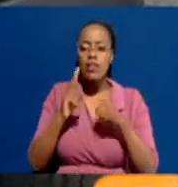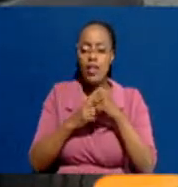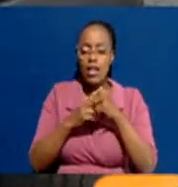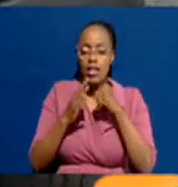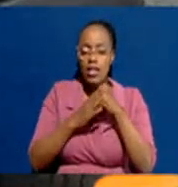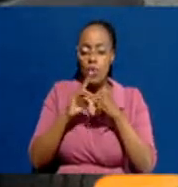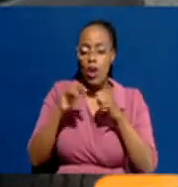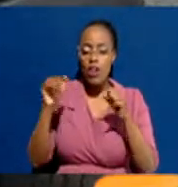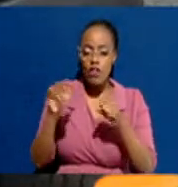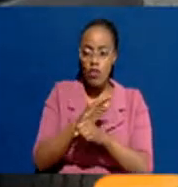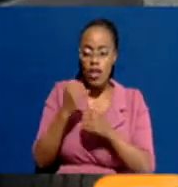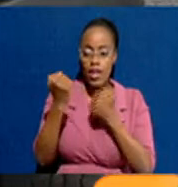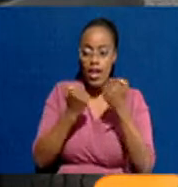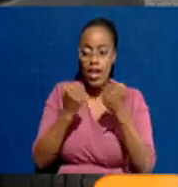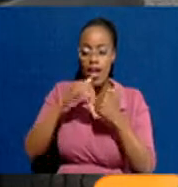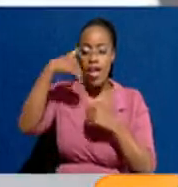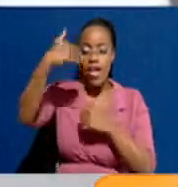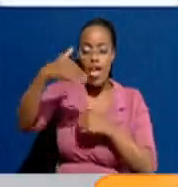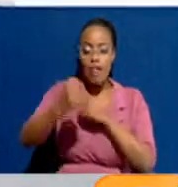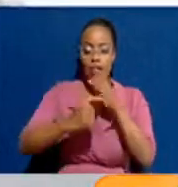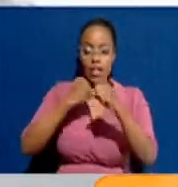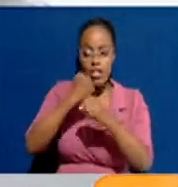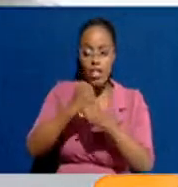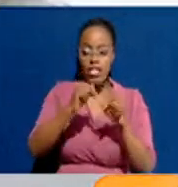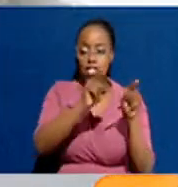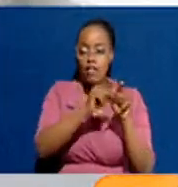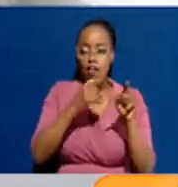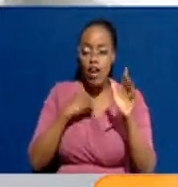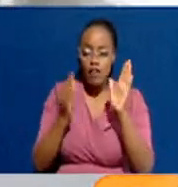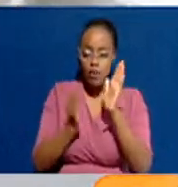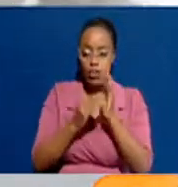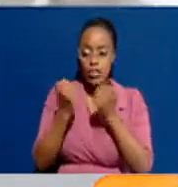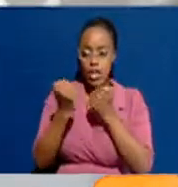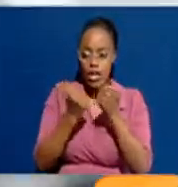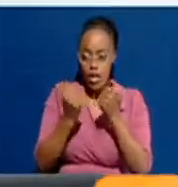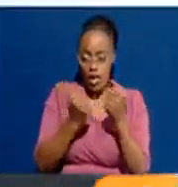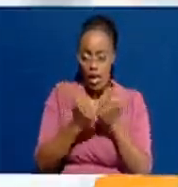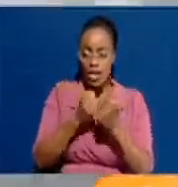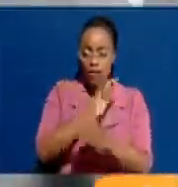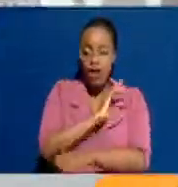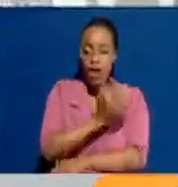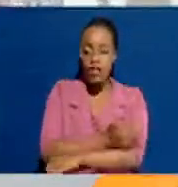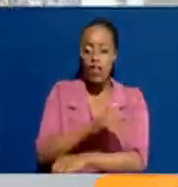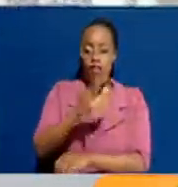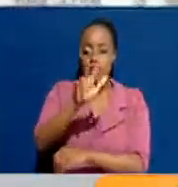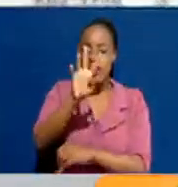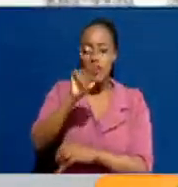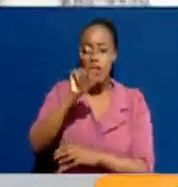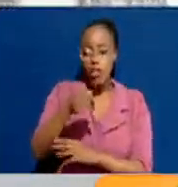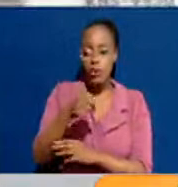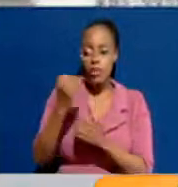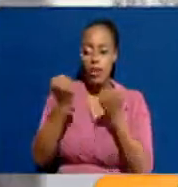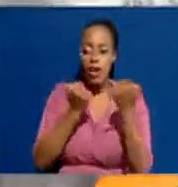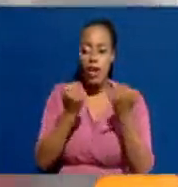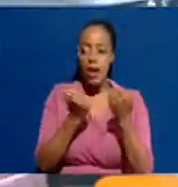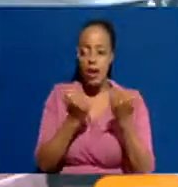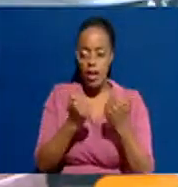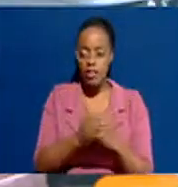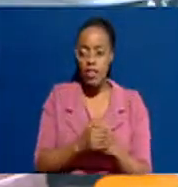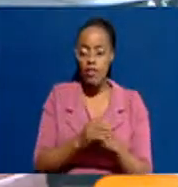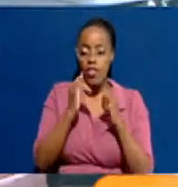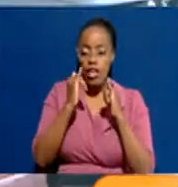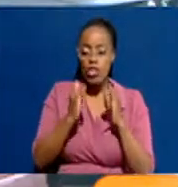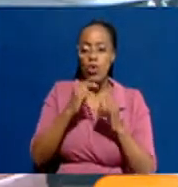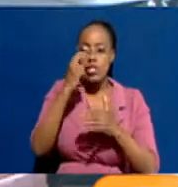81,791 fully built vehicles every year and has an installed vehicle assembly capacity of 34,000 units. With the new